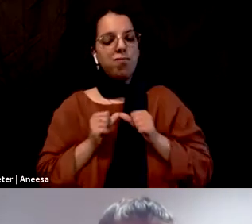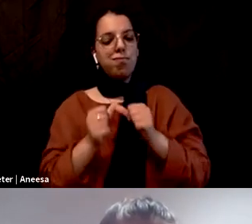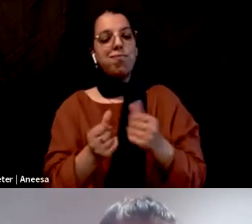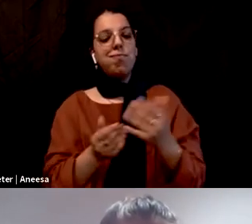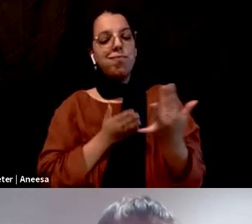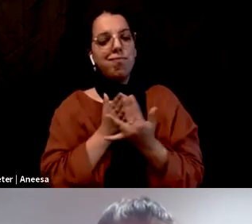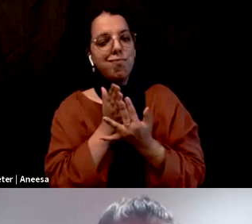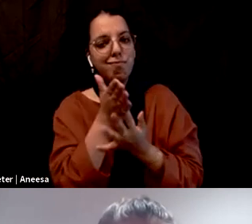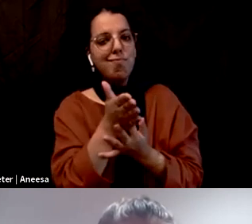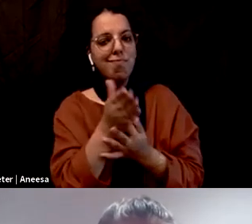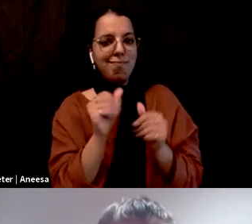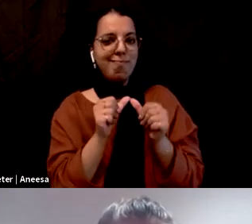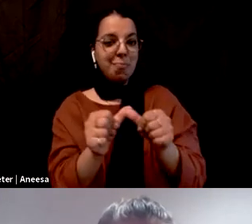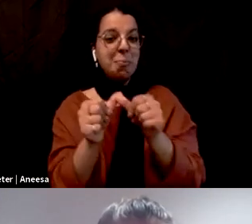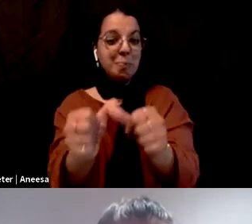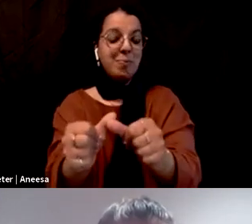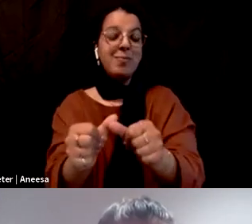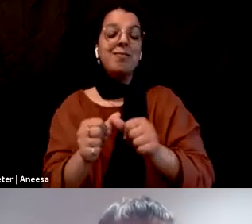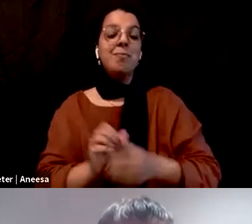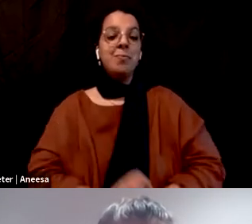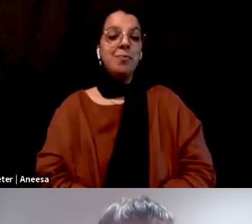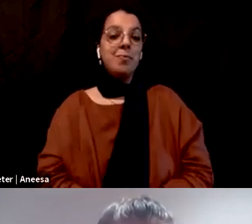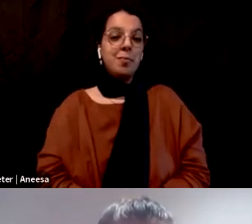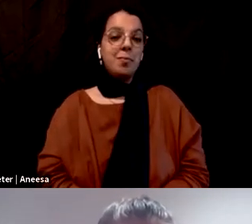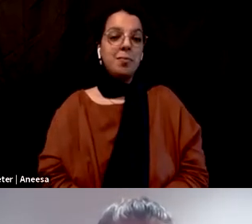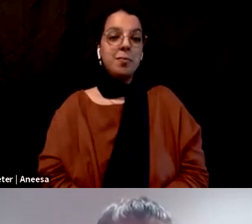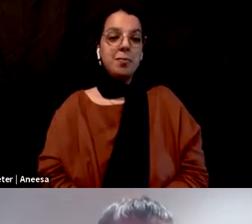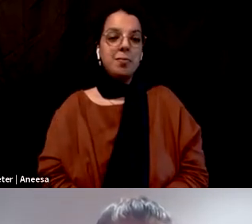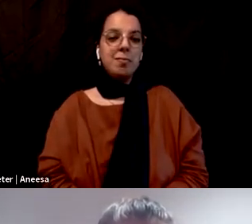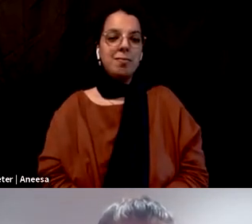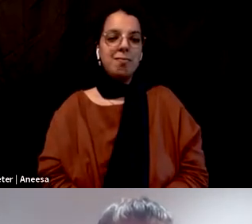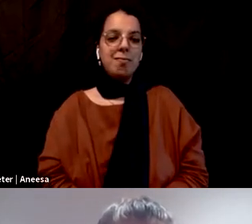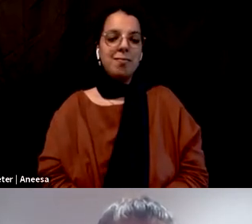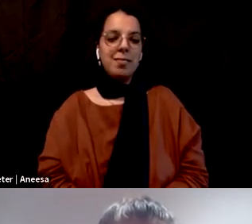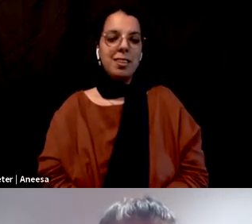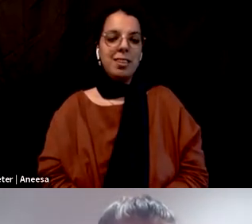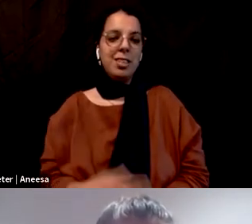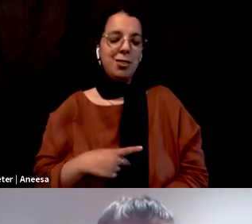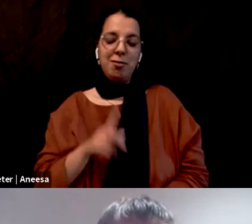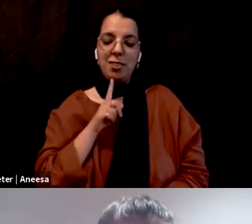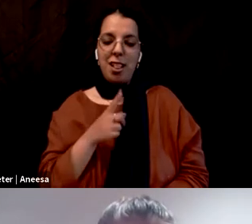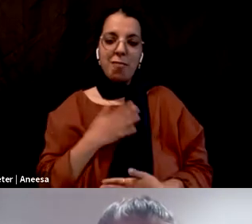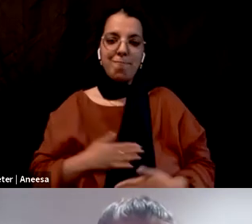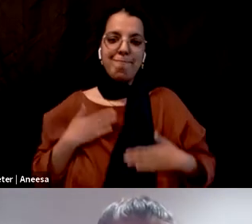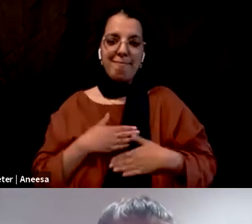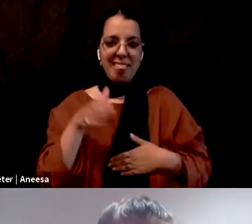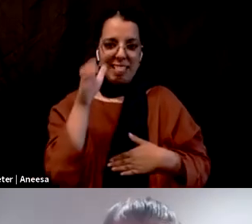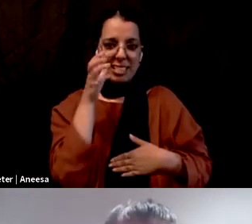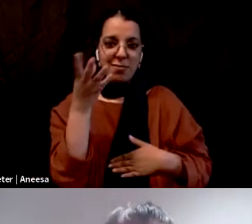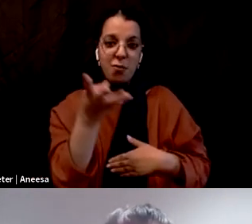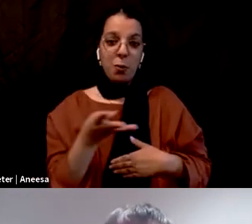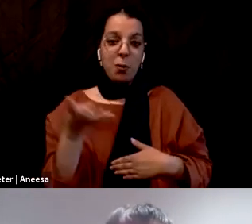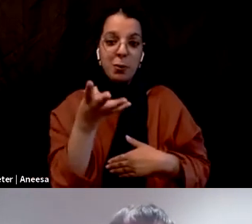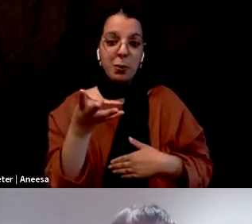our communities. And it's just been a pleasure to listen to all four of you.